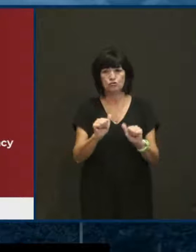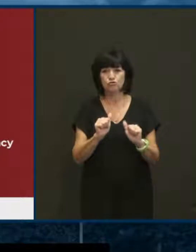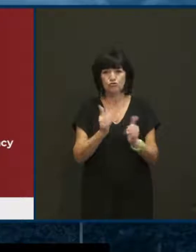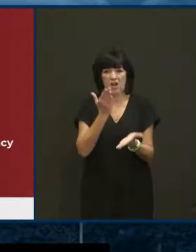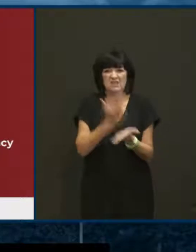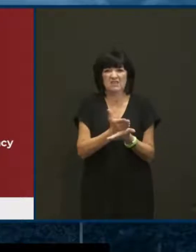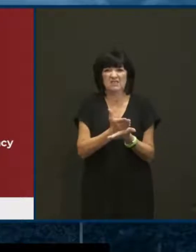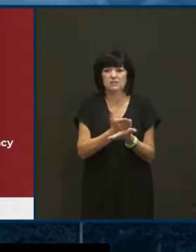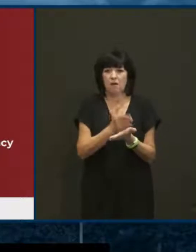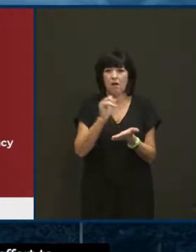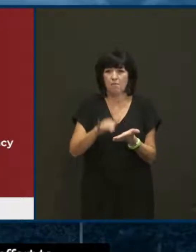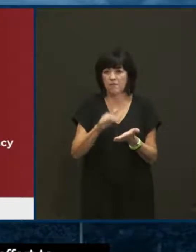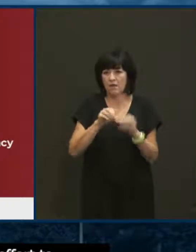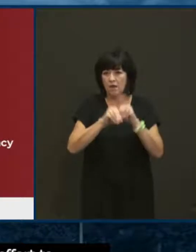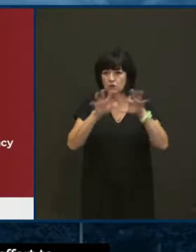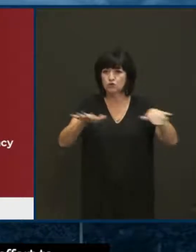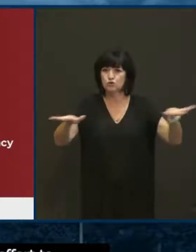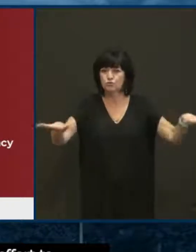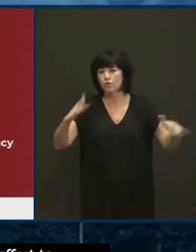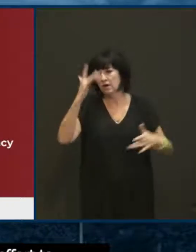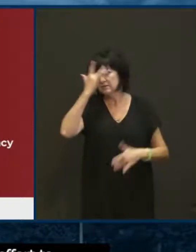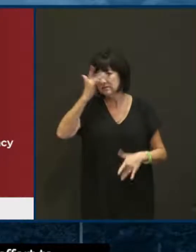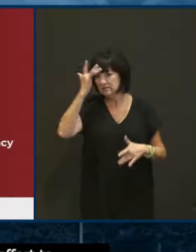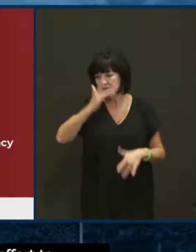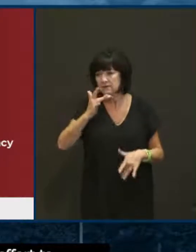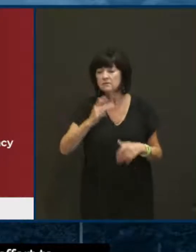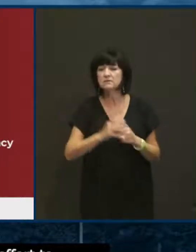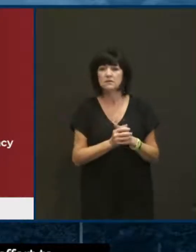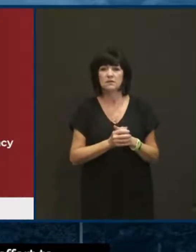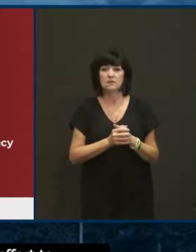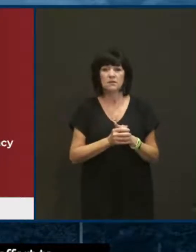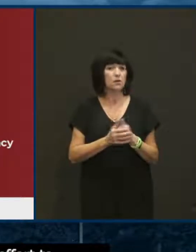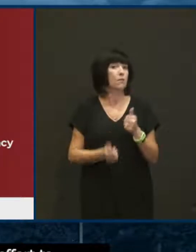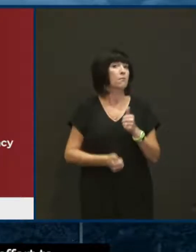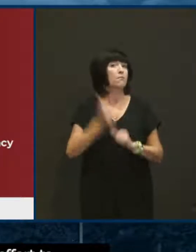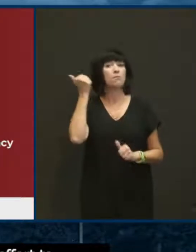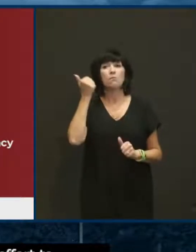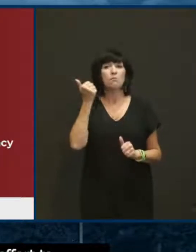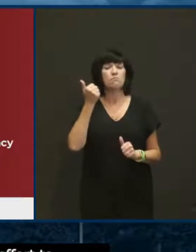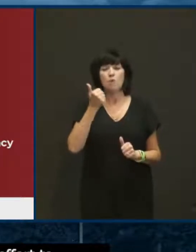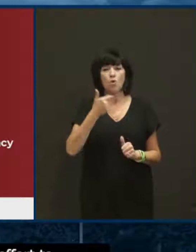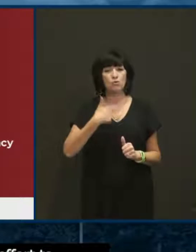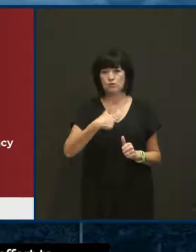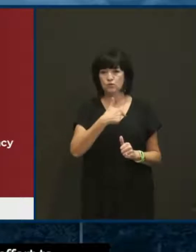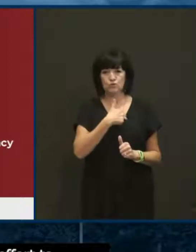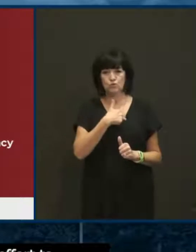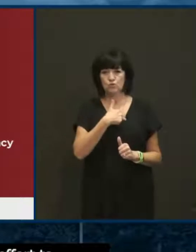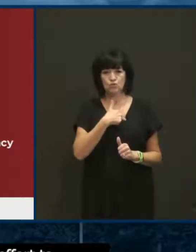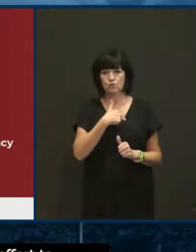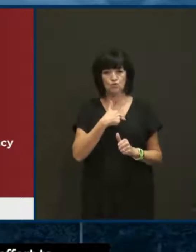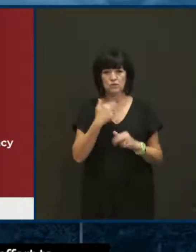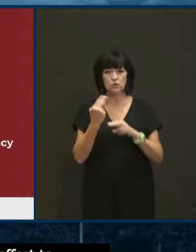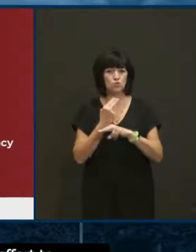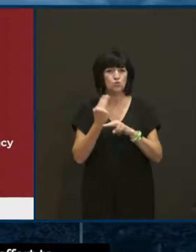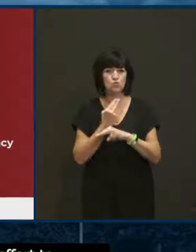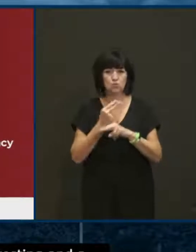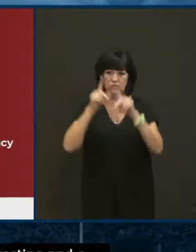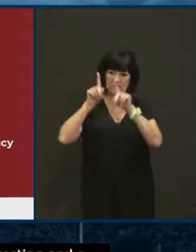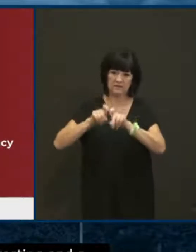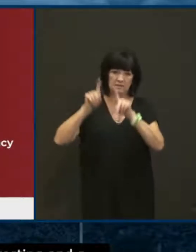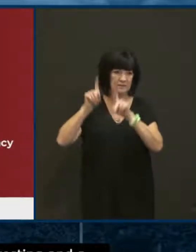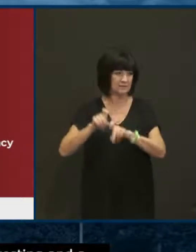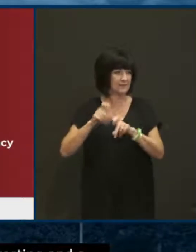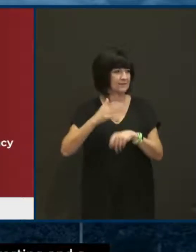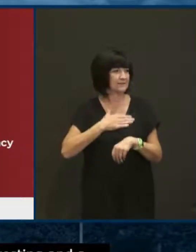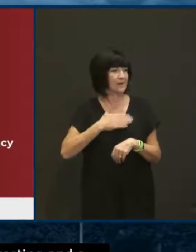is determined by our testing, our test czar, if you will. DEMA Director